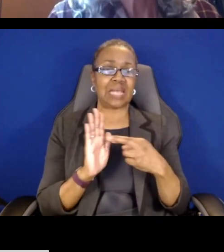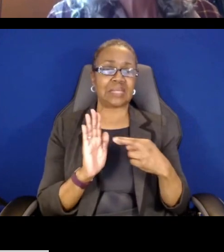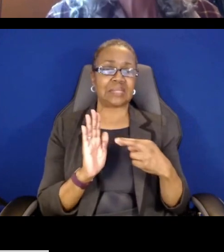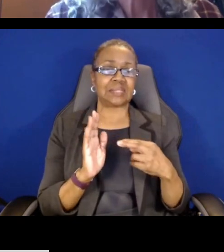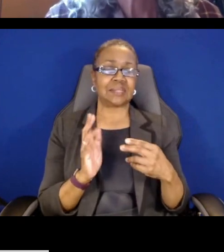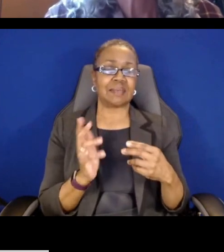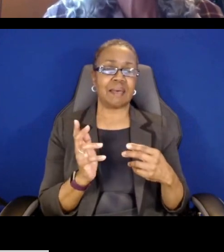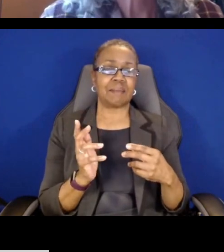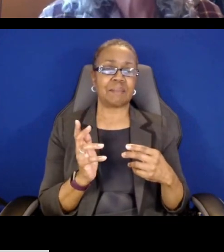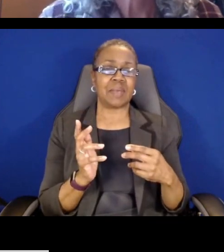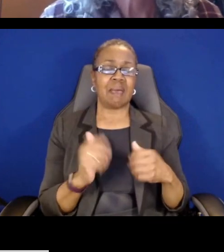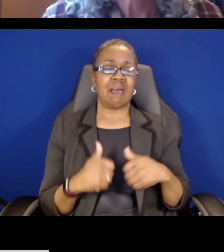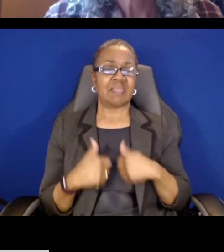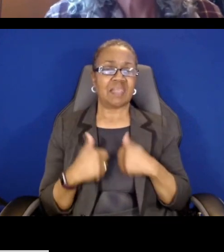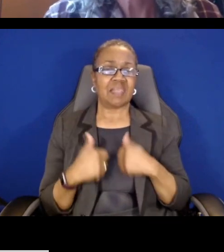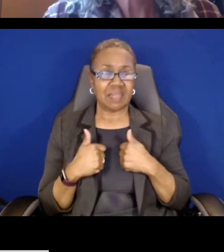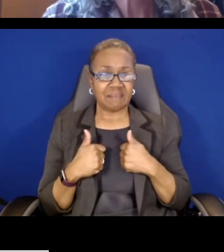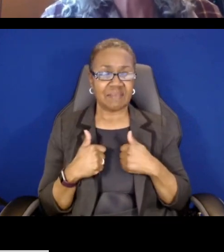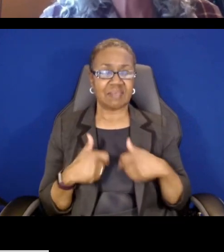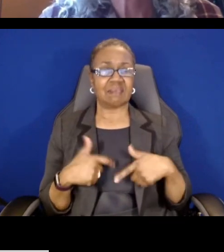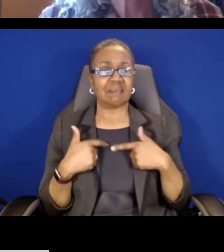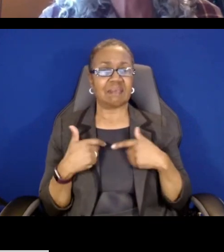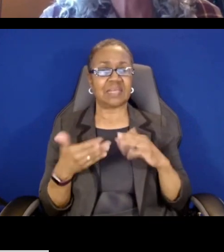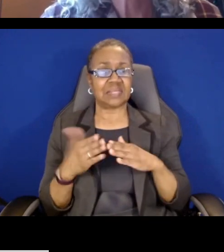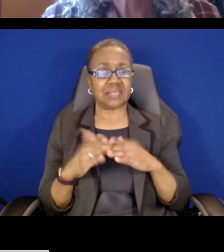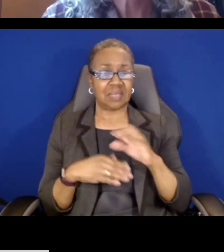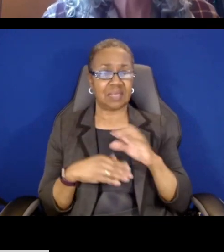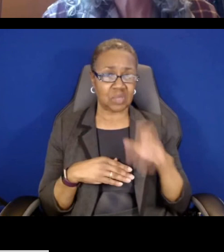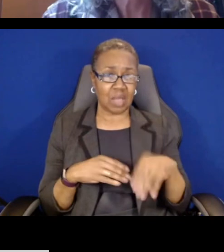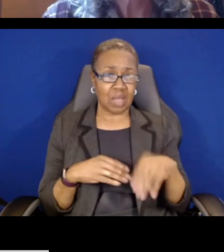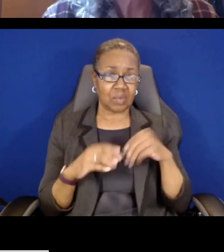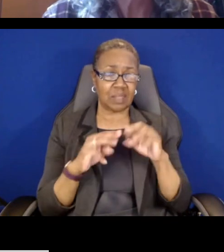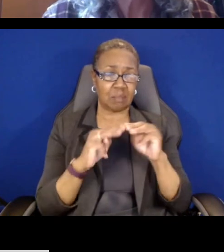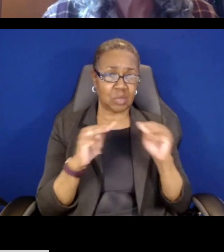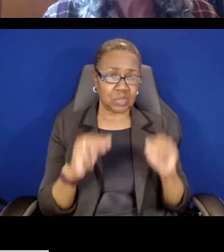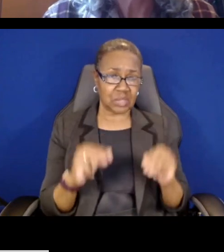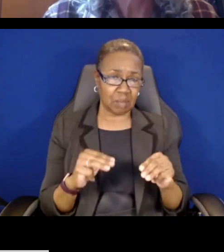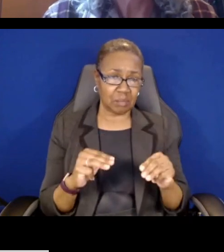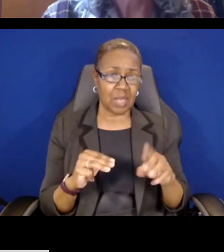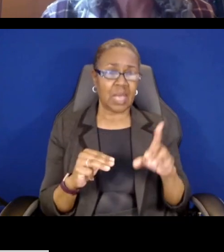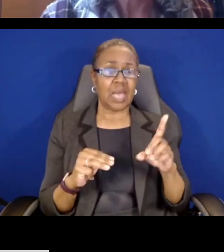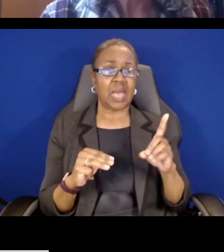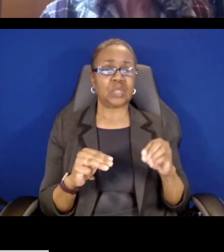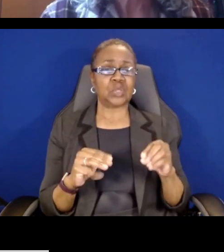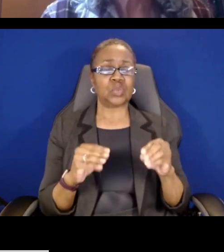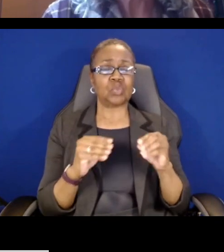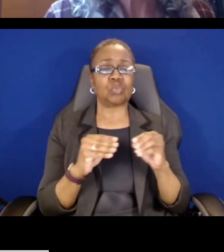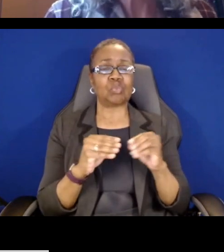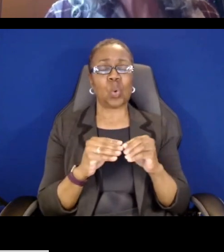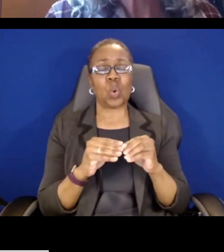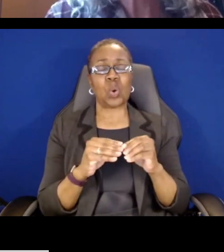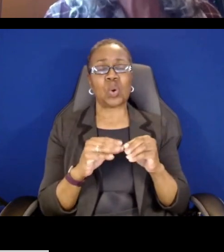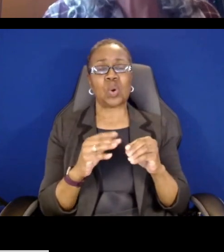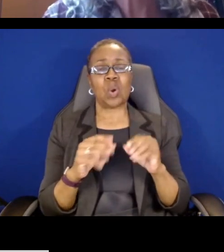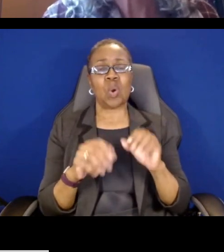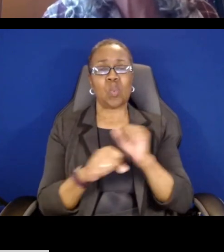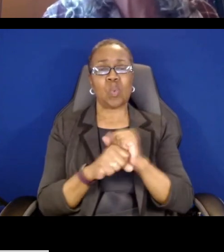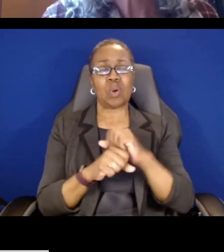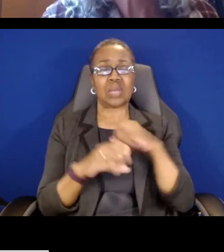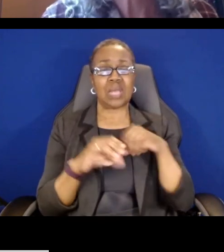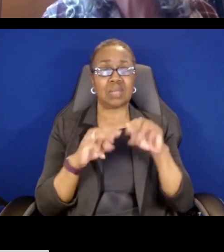the living city of Chicago in that museum, and to do more work in the museum